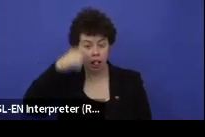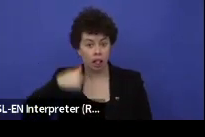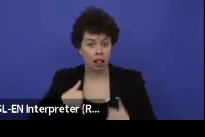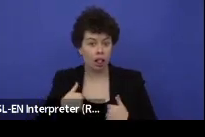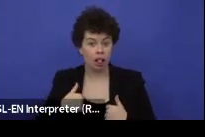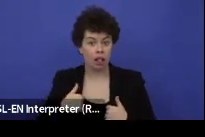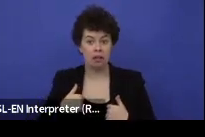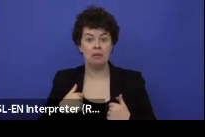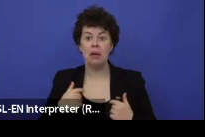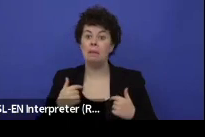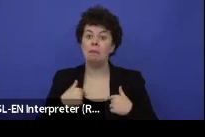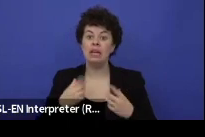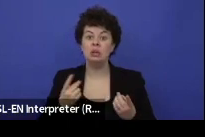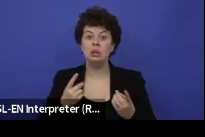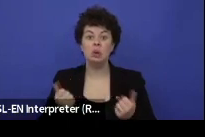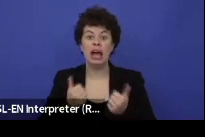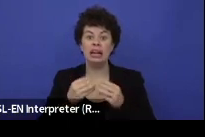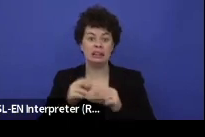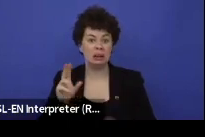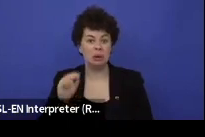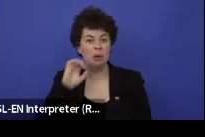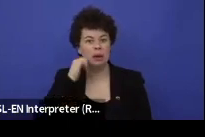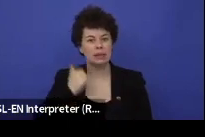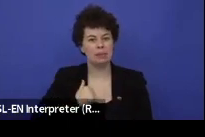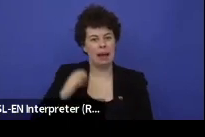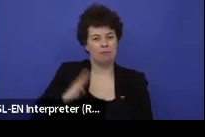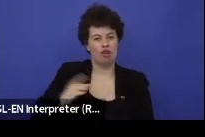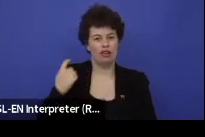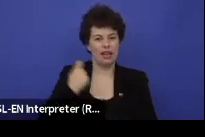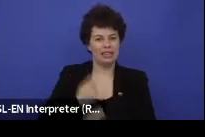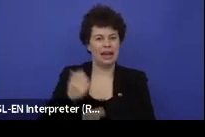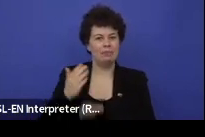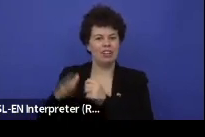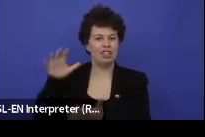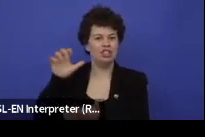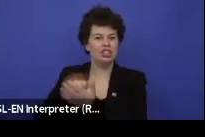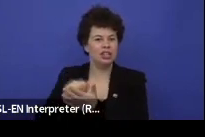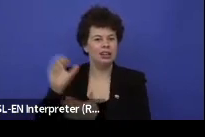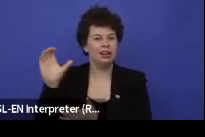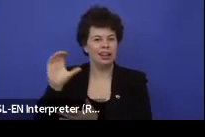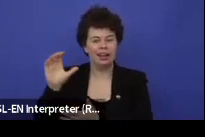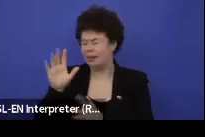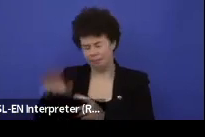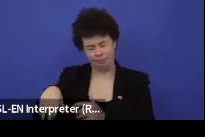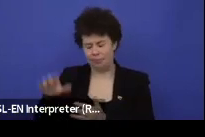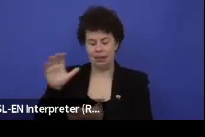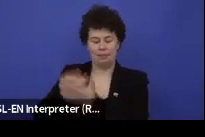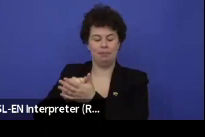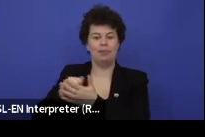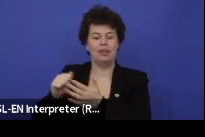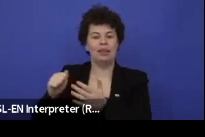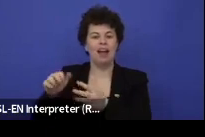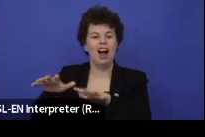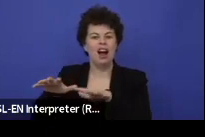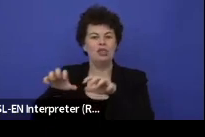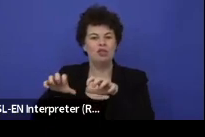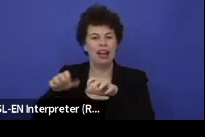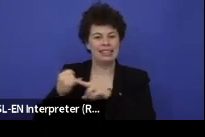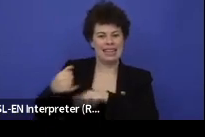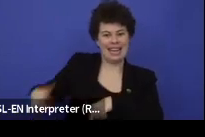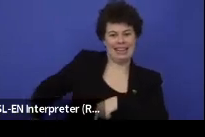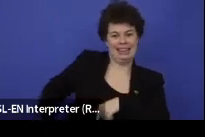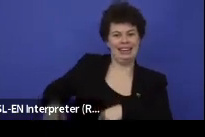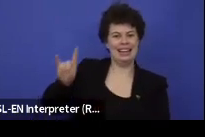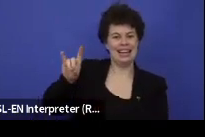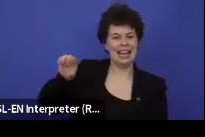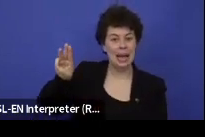I didn't do anything about it because my brother had recently been diagnosed with arthritis in his hips. And I was damned if I was going to